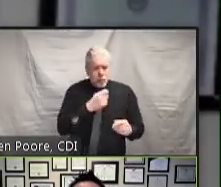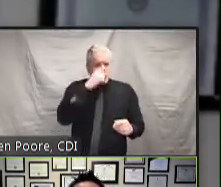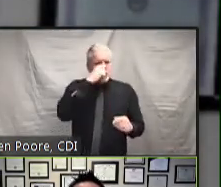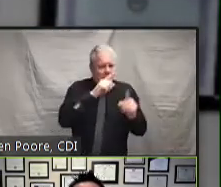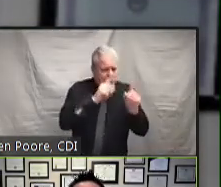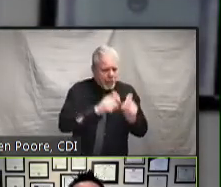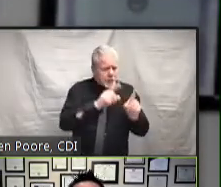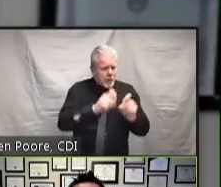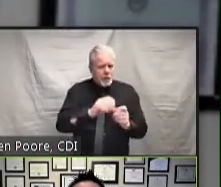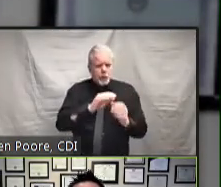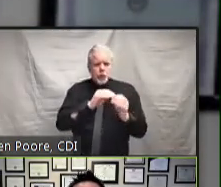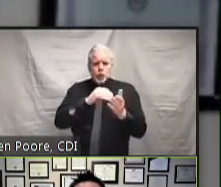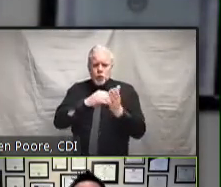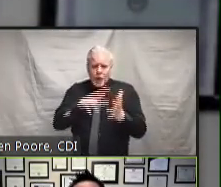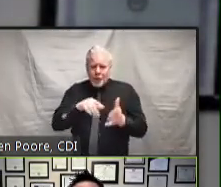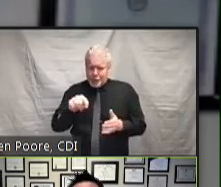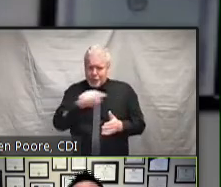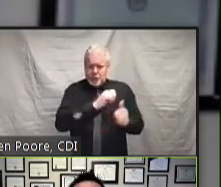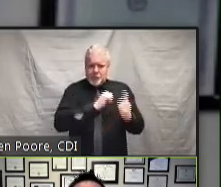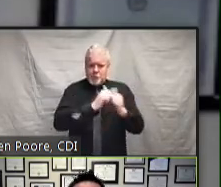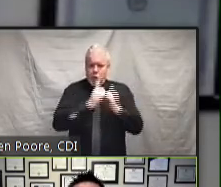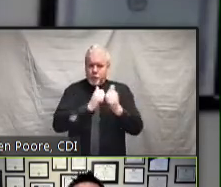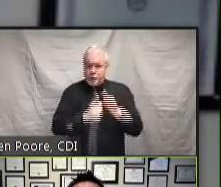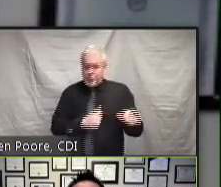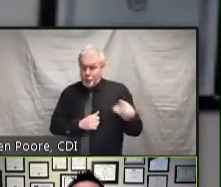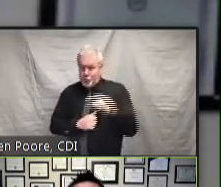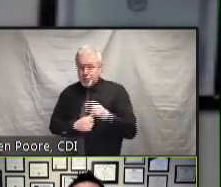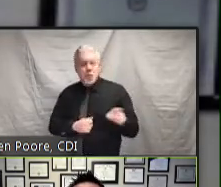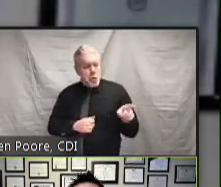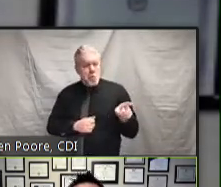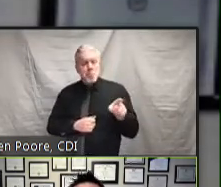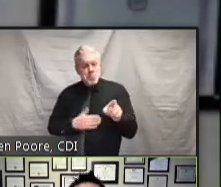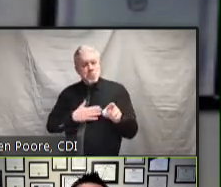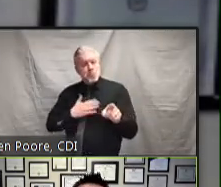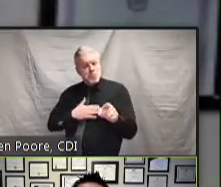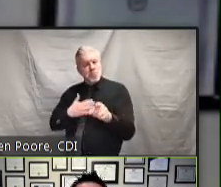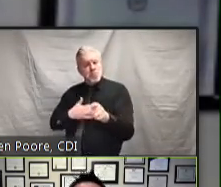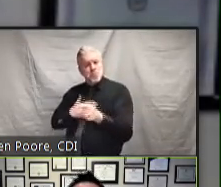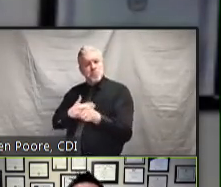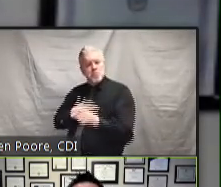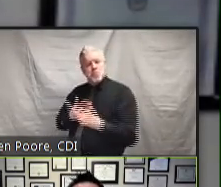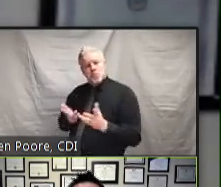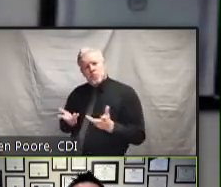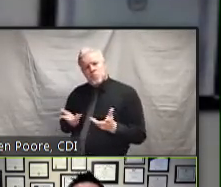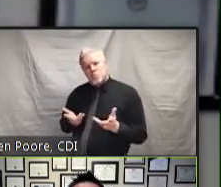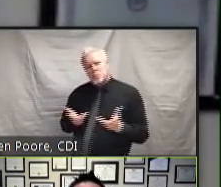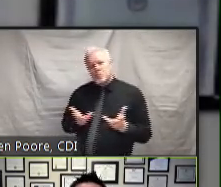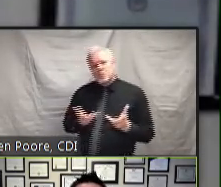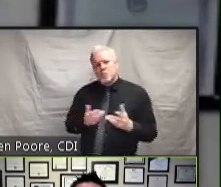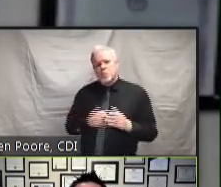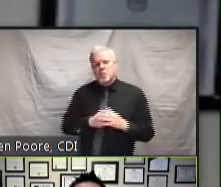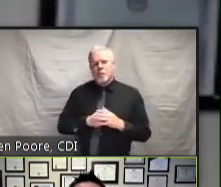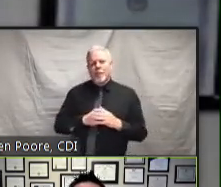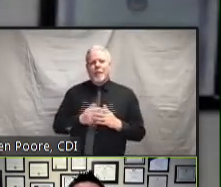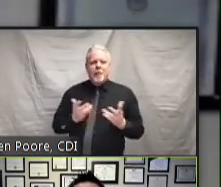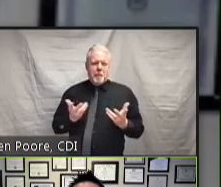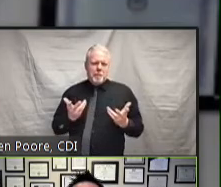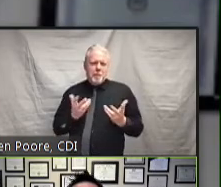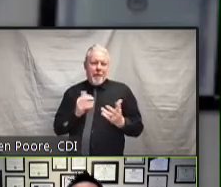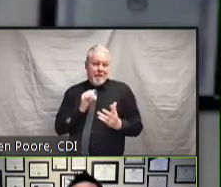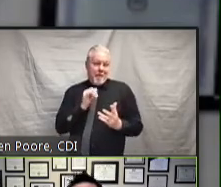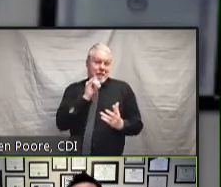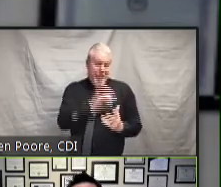is. But I don't think it would be bad to have some information, particularly in the city or in other areas where there remain concerns about